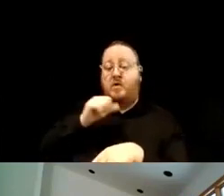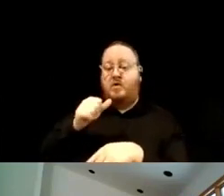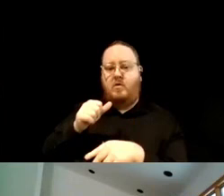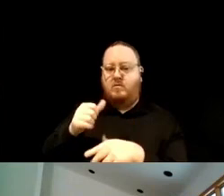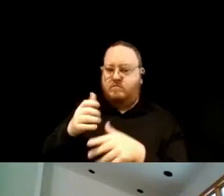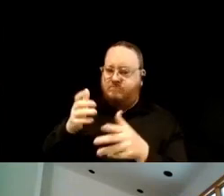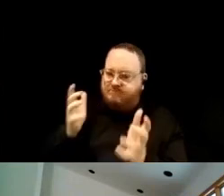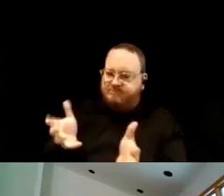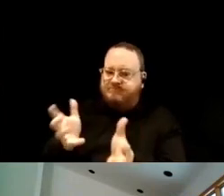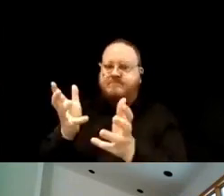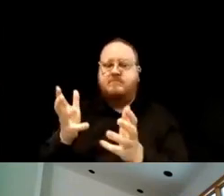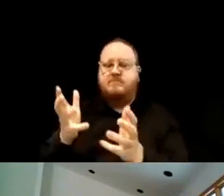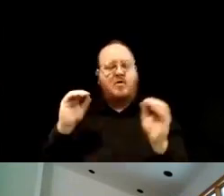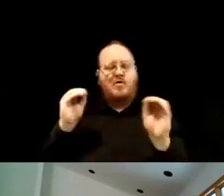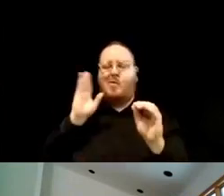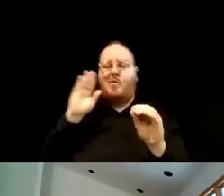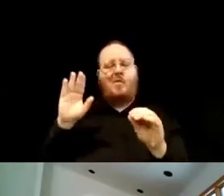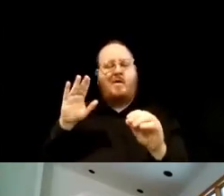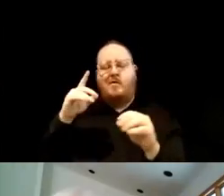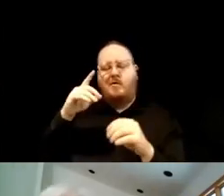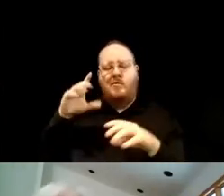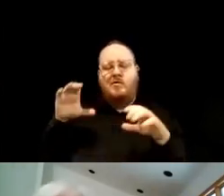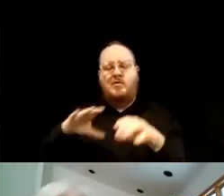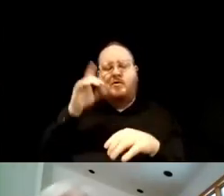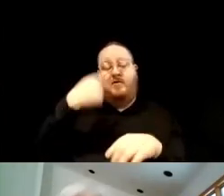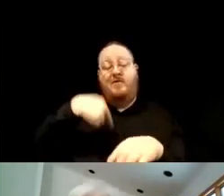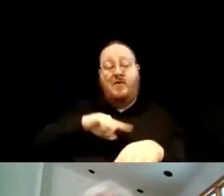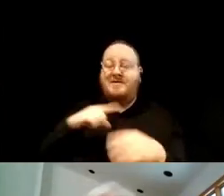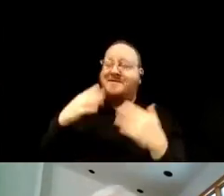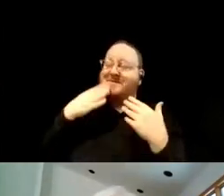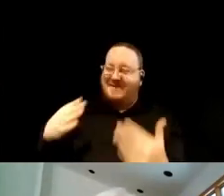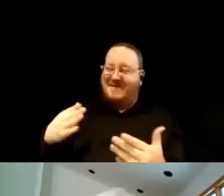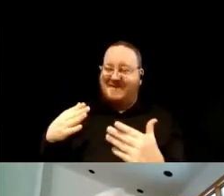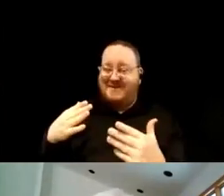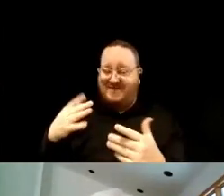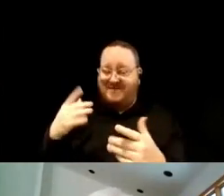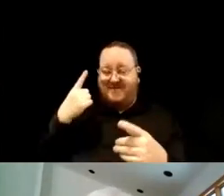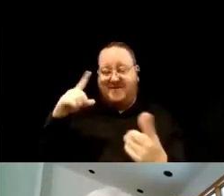for us. So thank you all for coming.